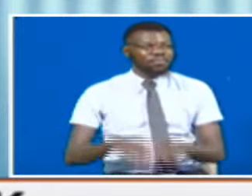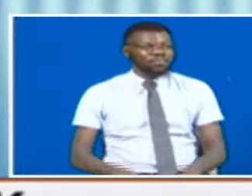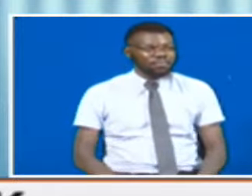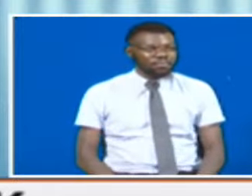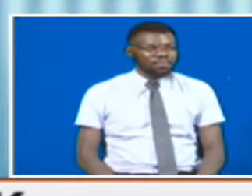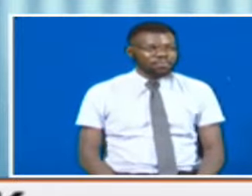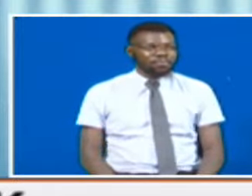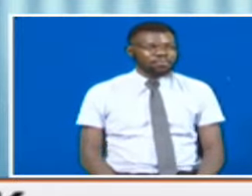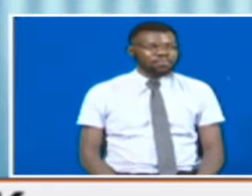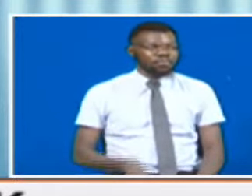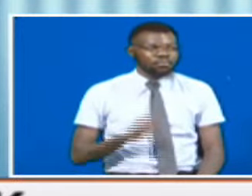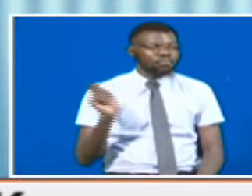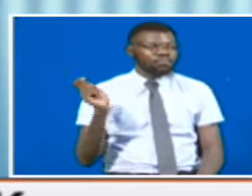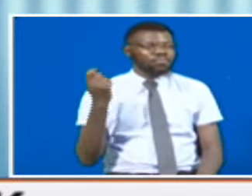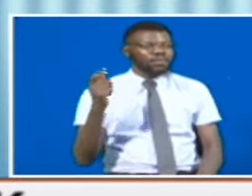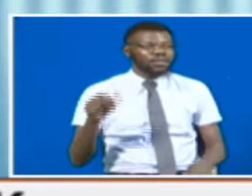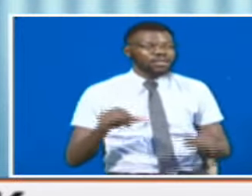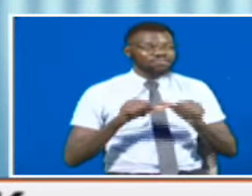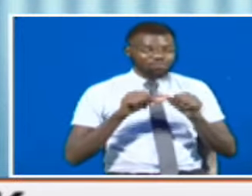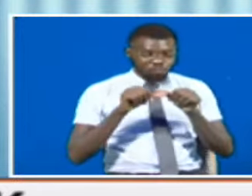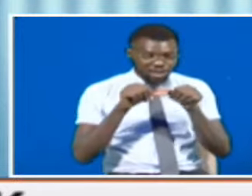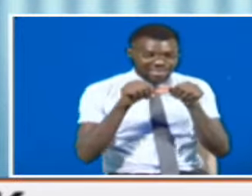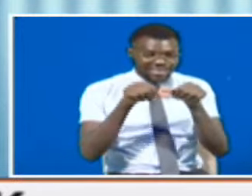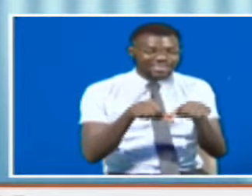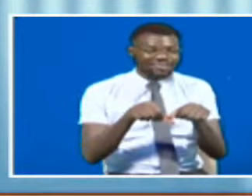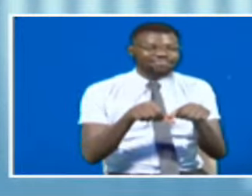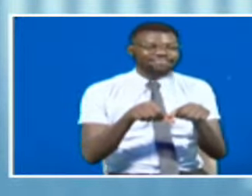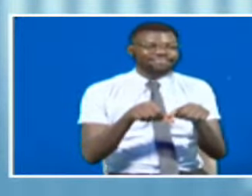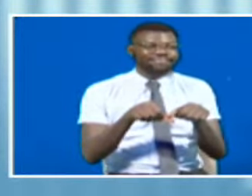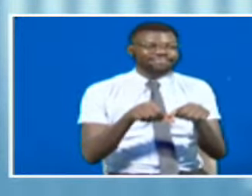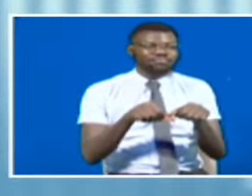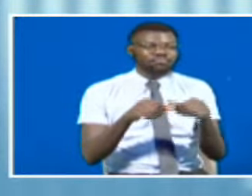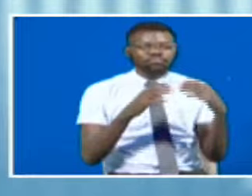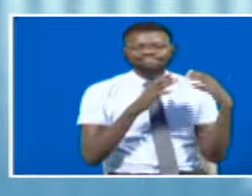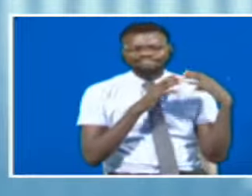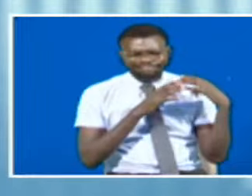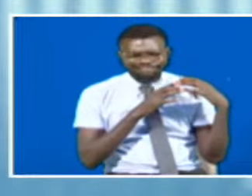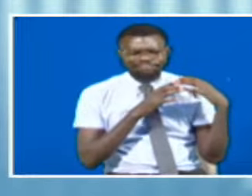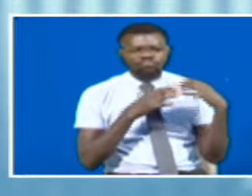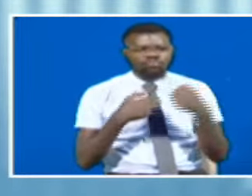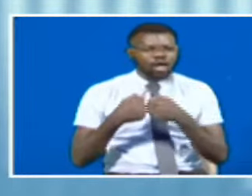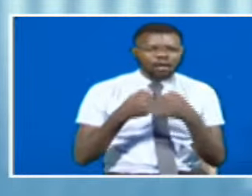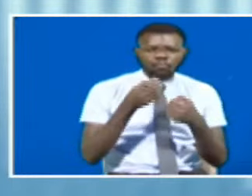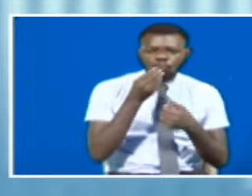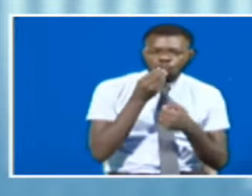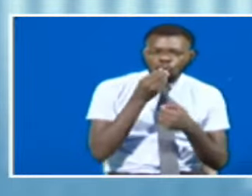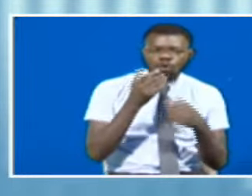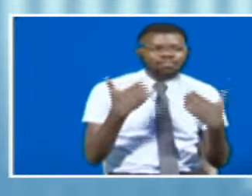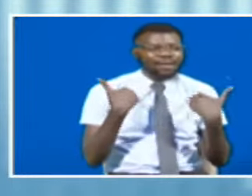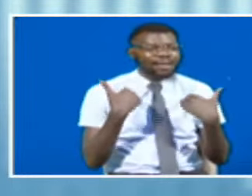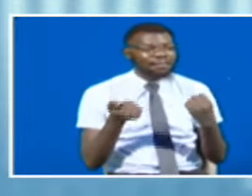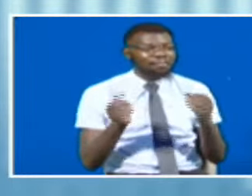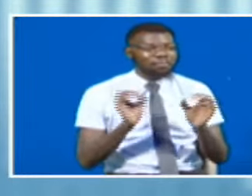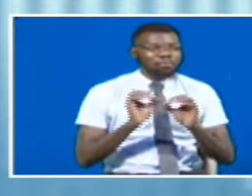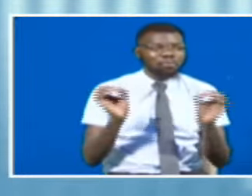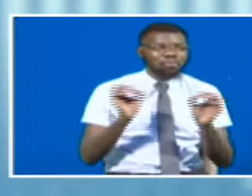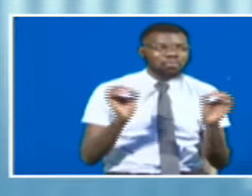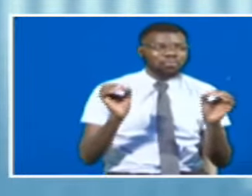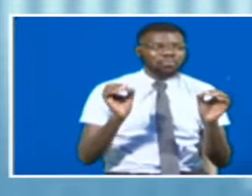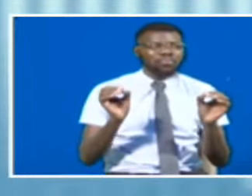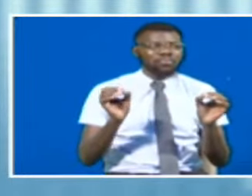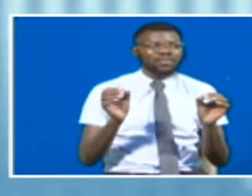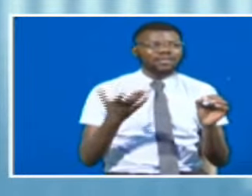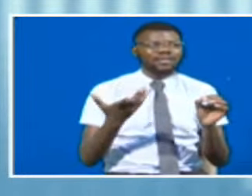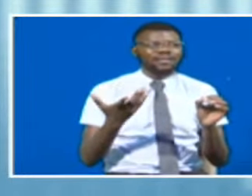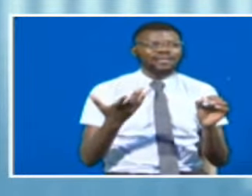Tivitindi, you... Kenya continues to face the triple burden of malnutrition, characterized by undernutrition, hidden hunger,